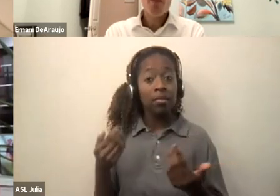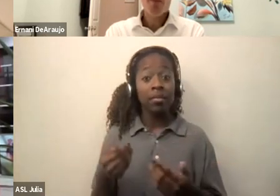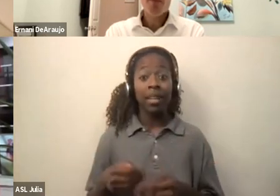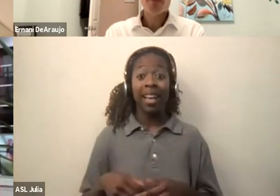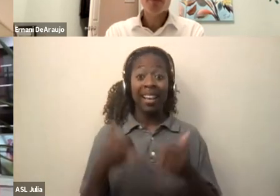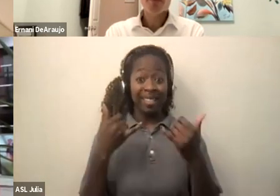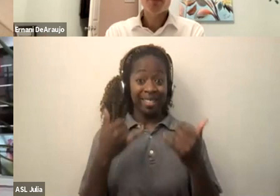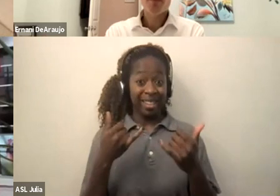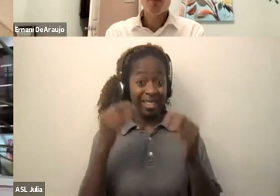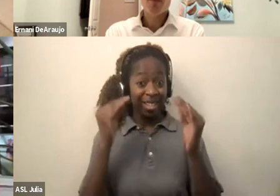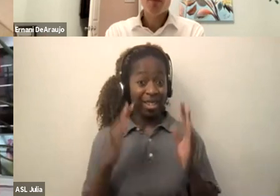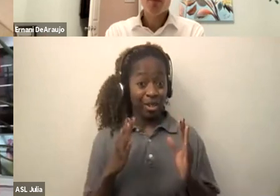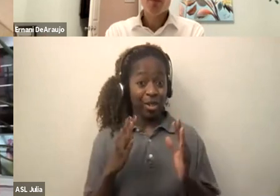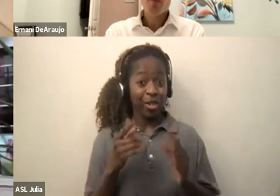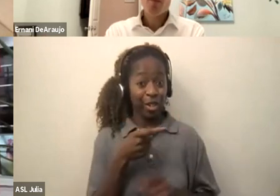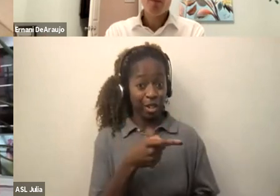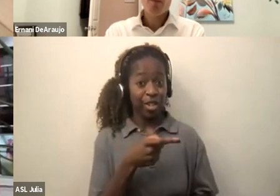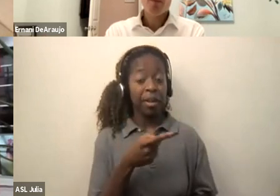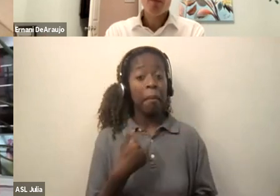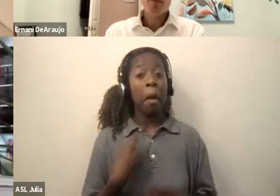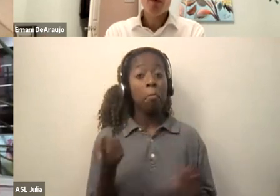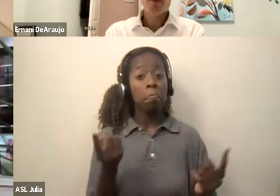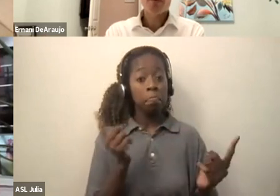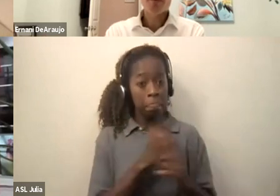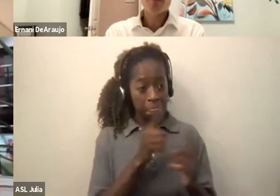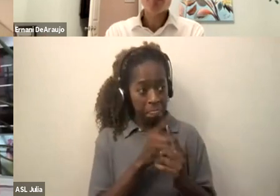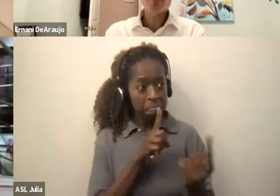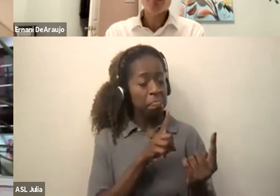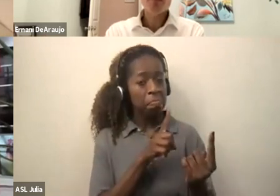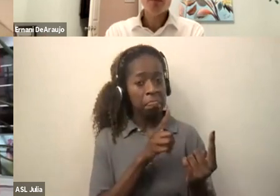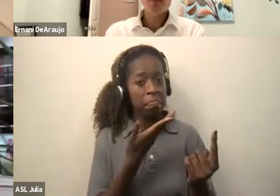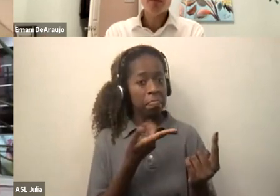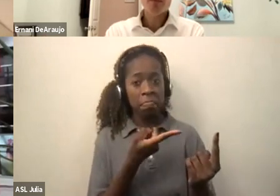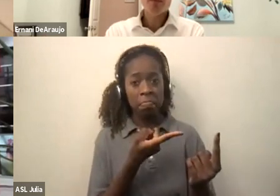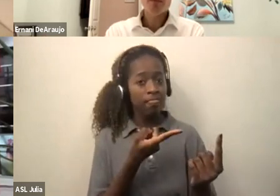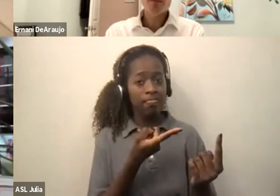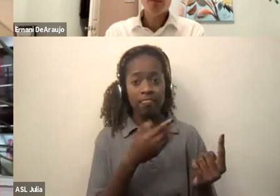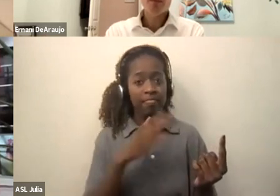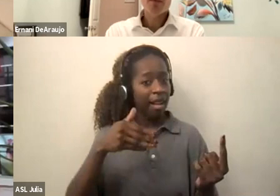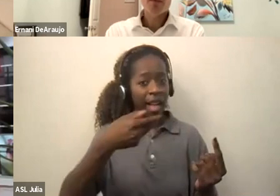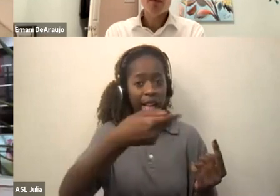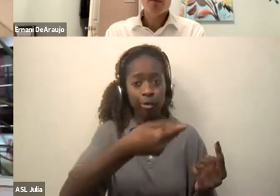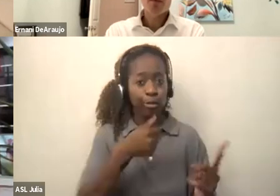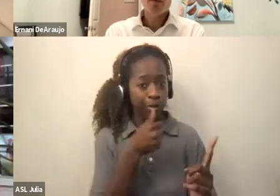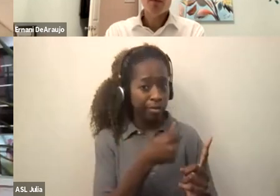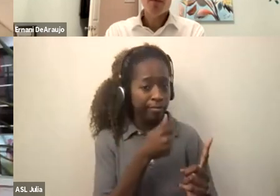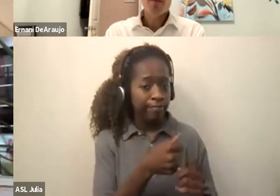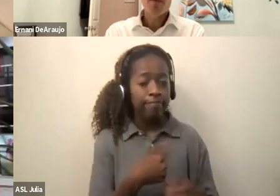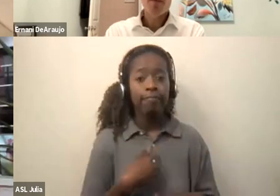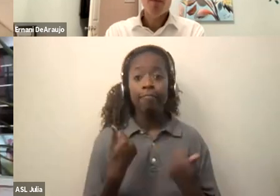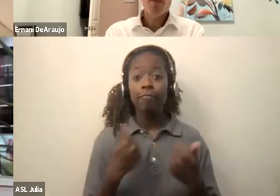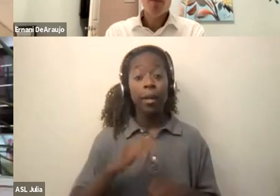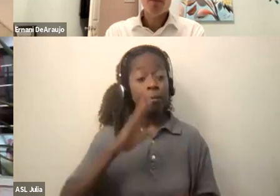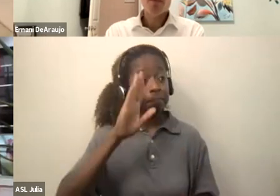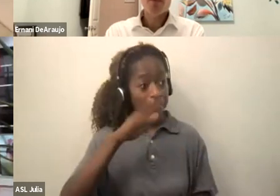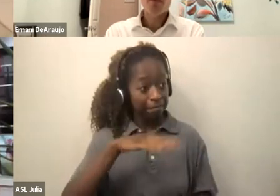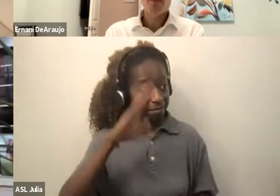have now um i've passed her numerous times and not have yet to be introduced um tried to stop to speak to her